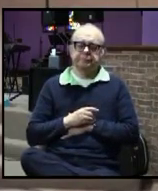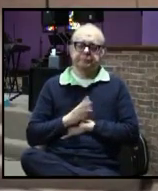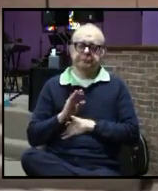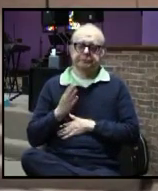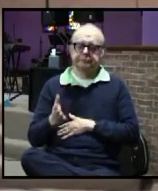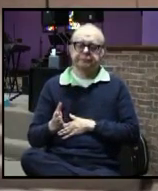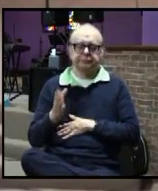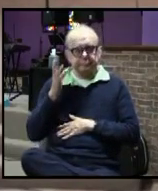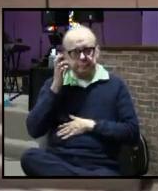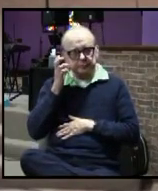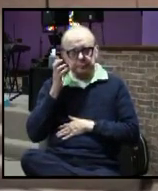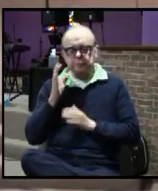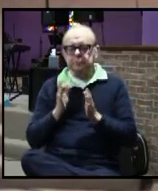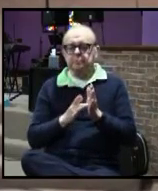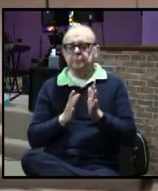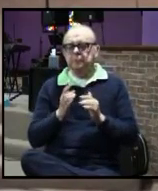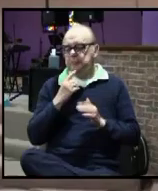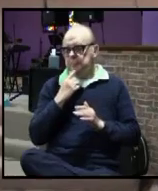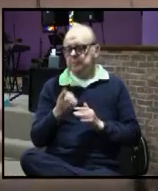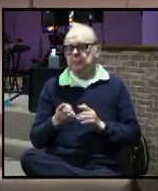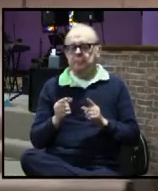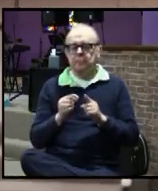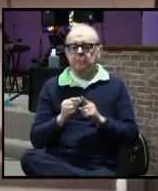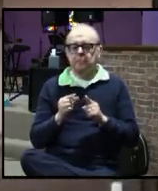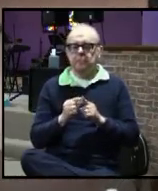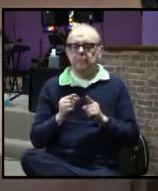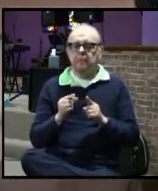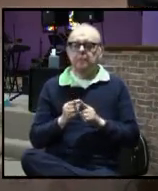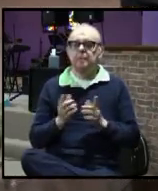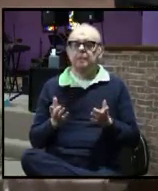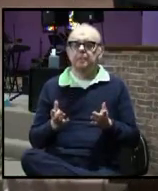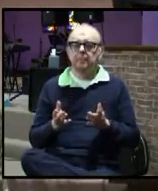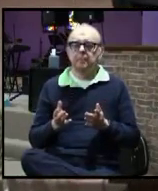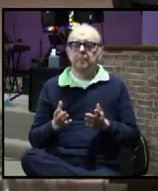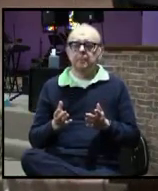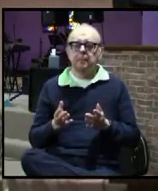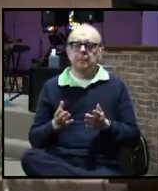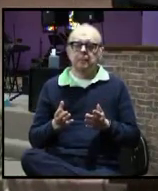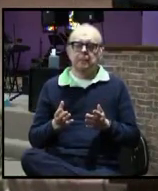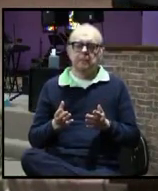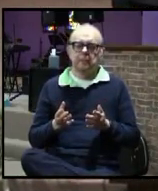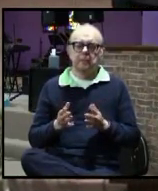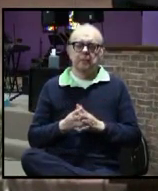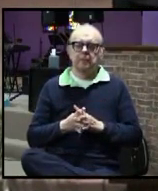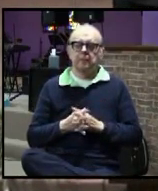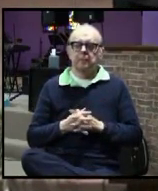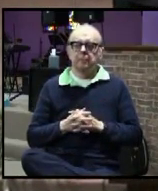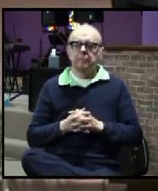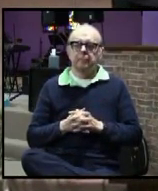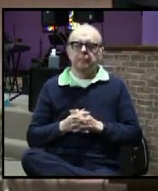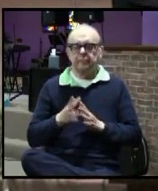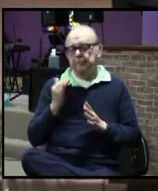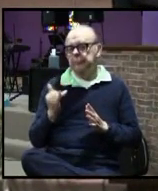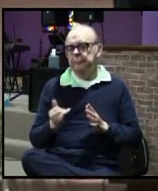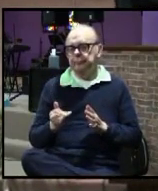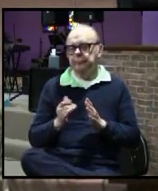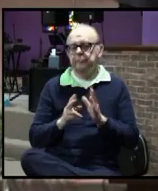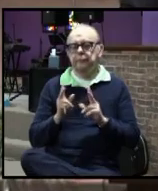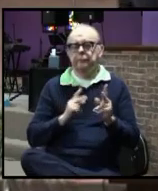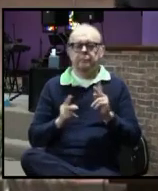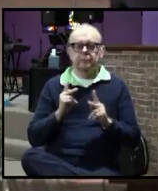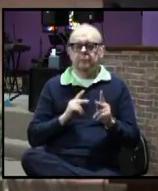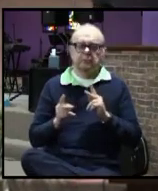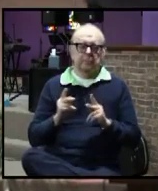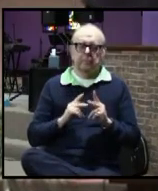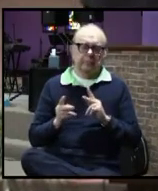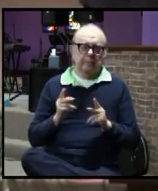been in that crowd and hearing Jesus speak and saying these words, because I bet it would have been electric. Because the people